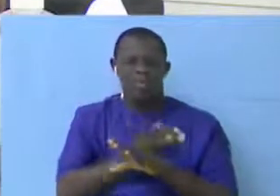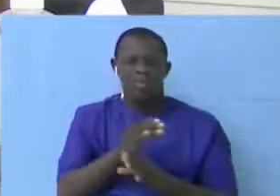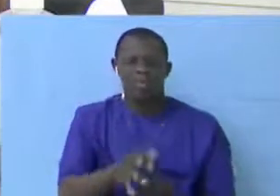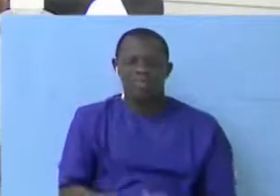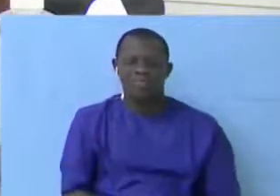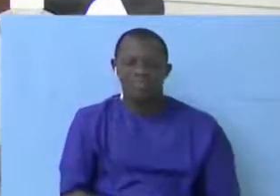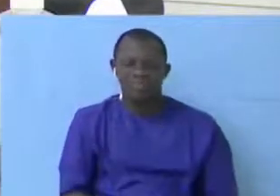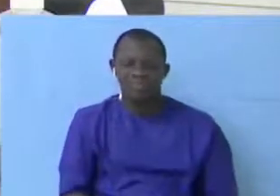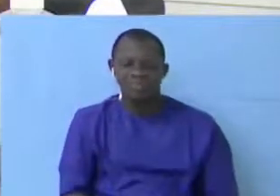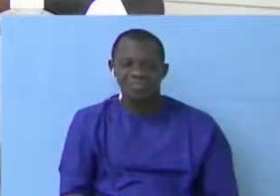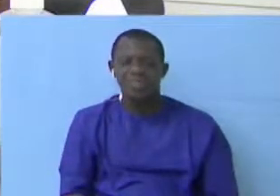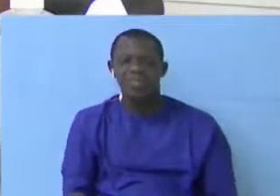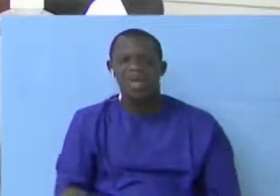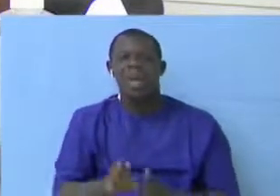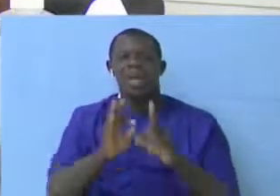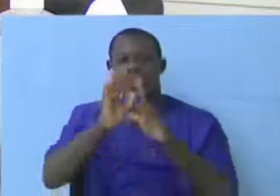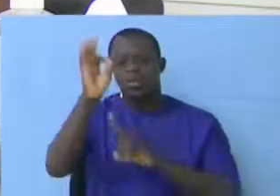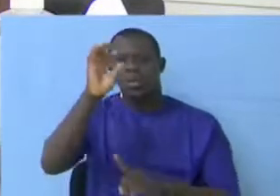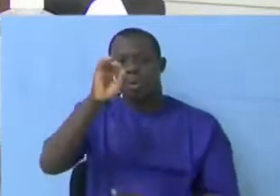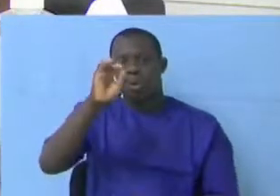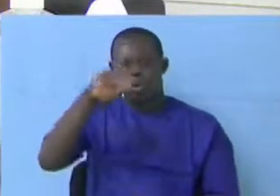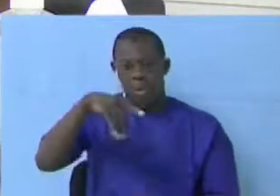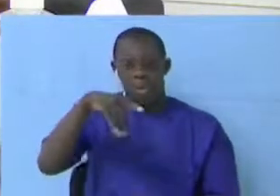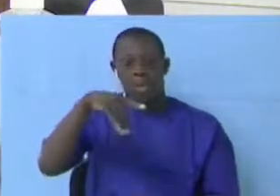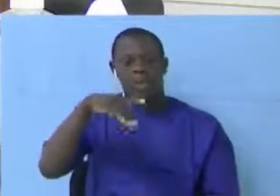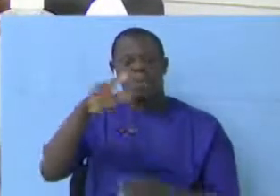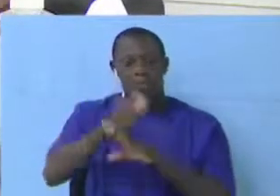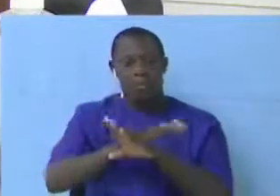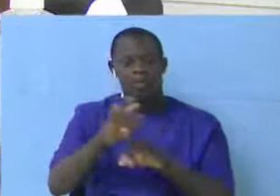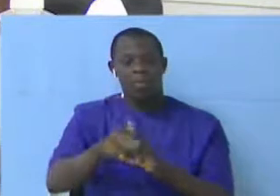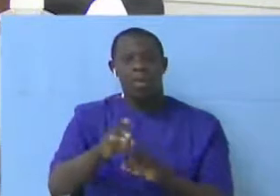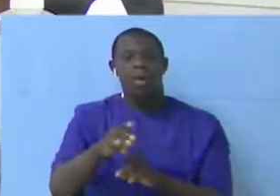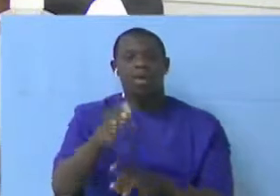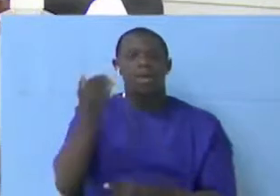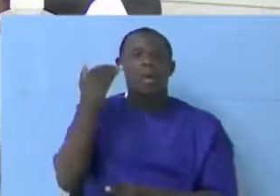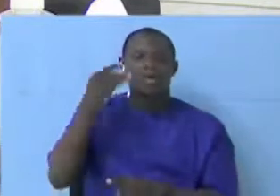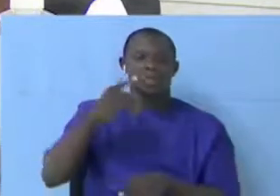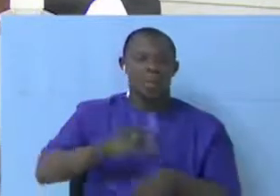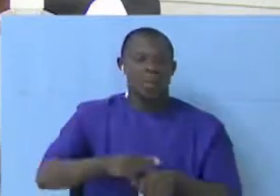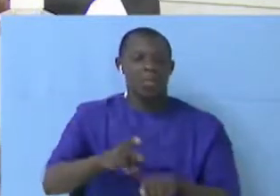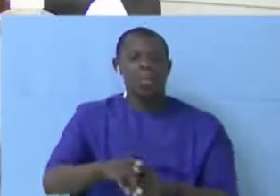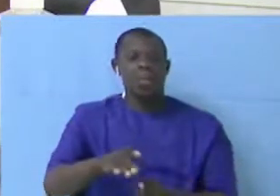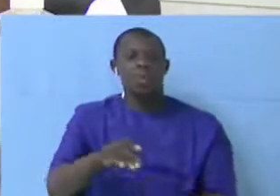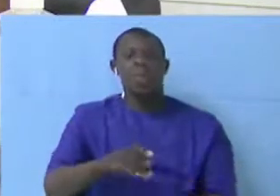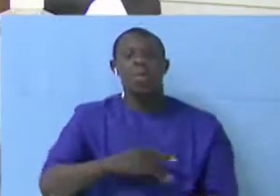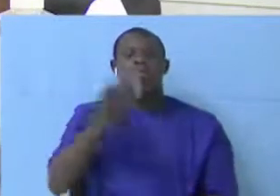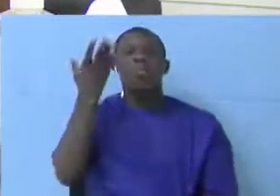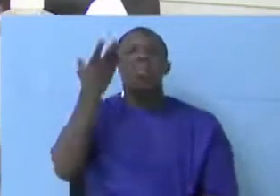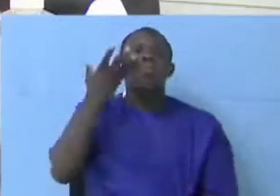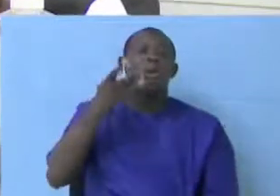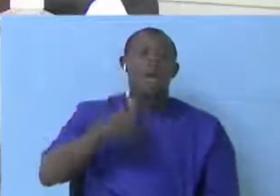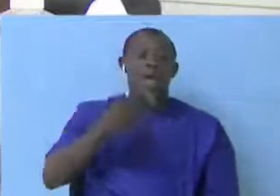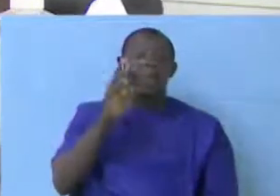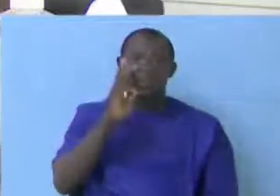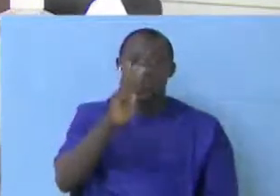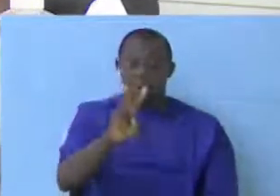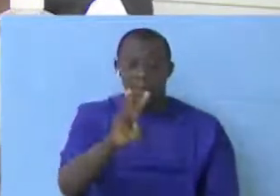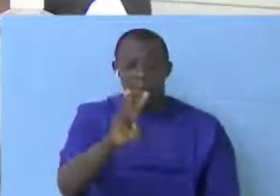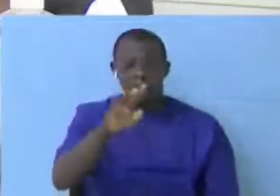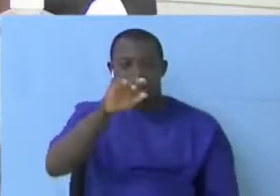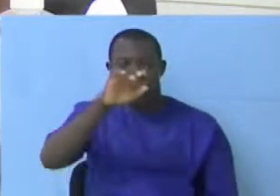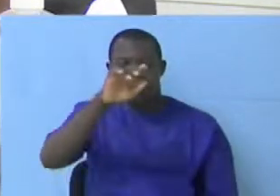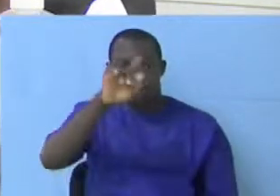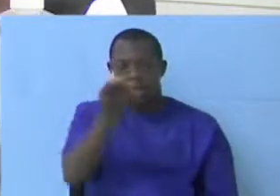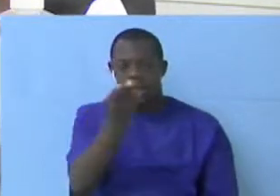So, special operation at the time, wallahi, when I saw Gajaga here, I was surprised. I thought special operation was Idrissa Job and Lamin